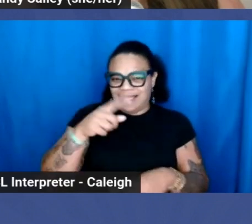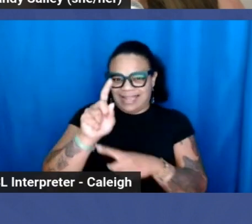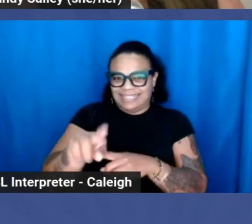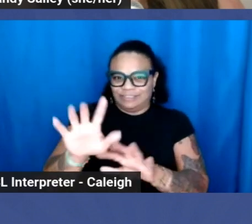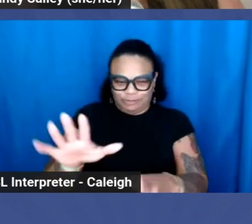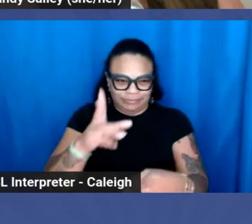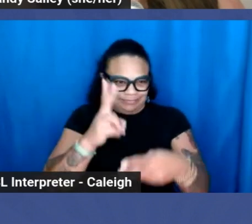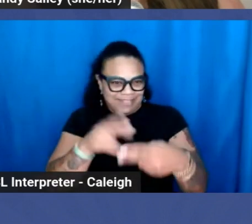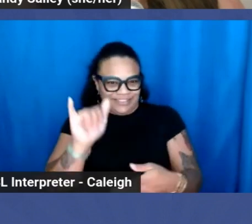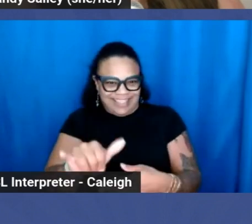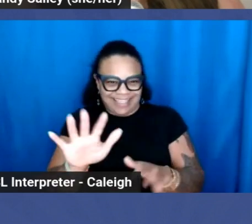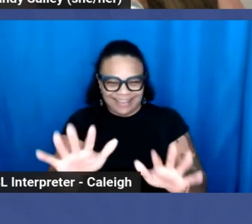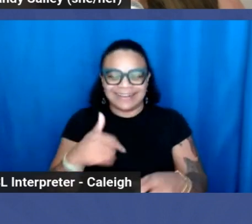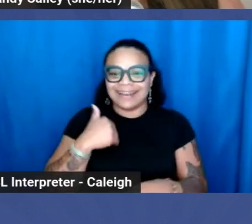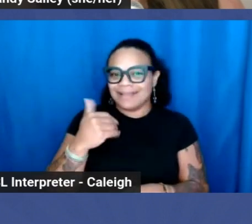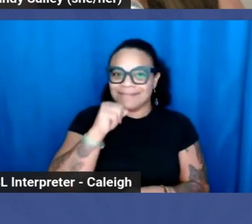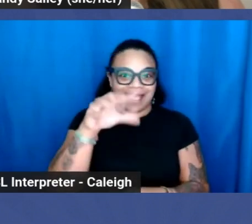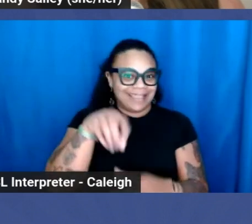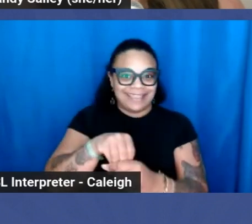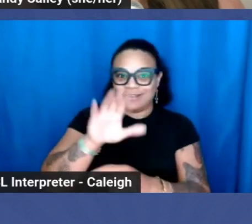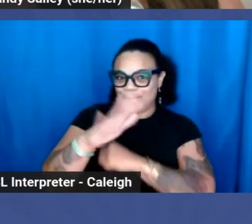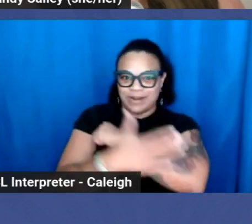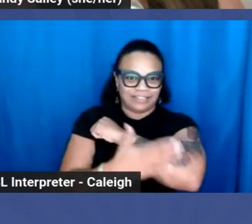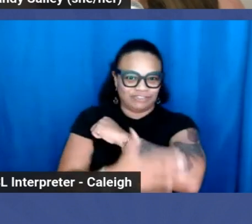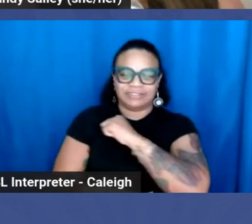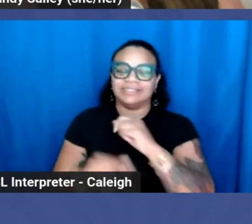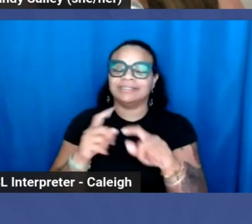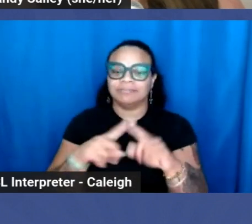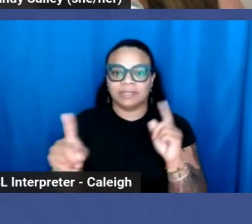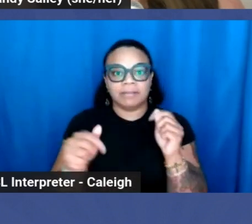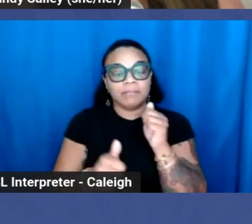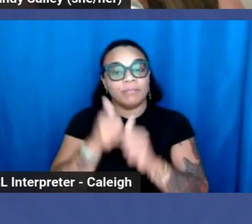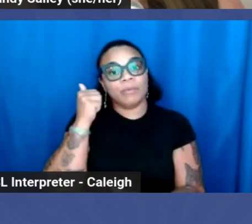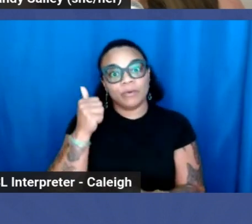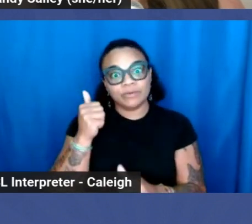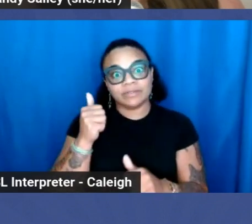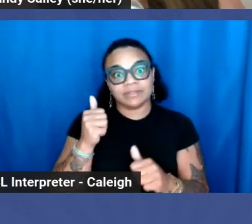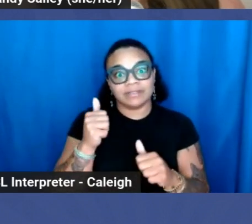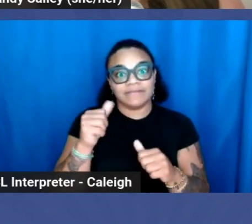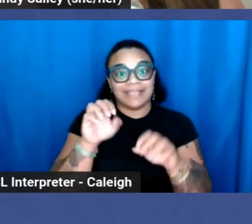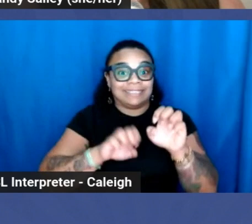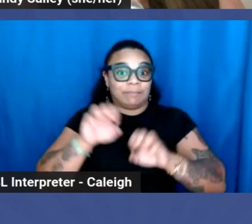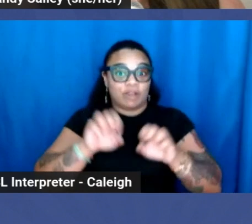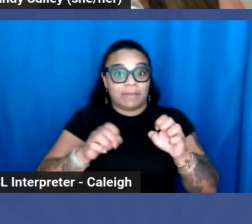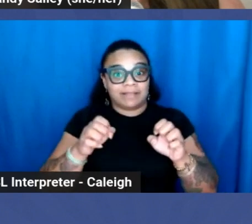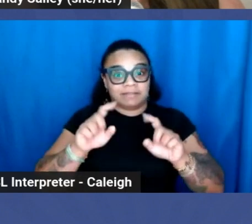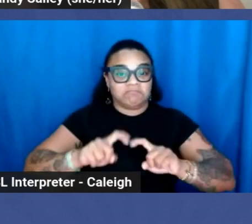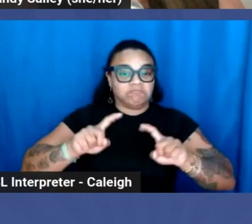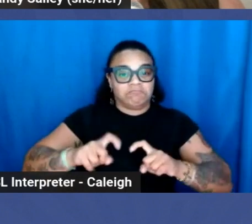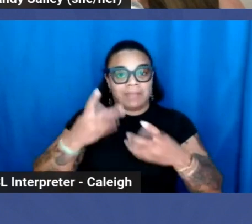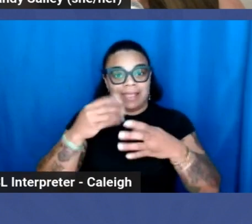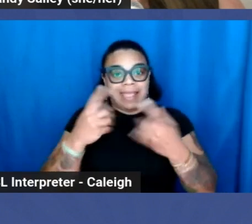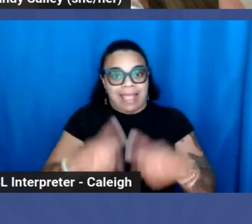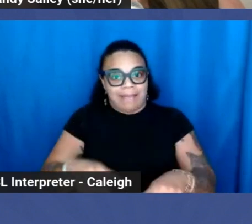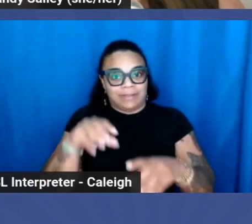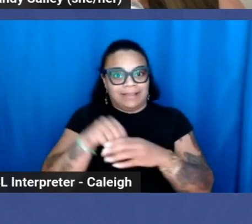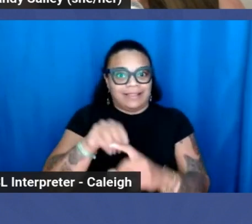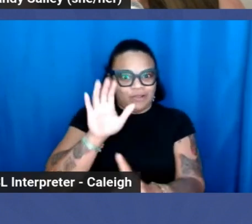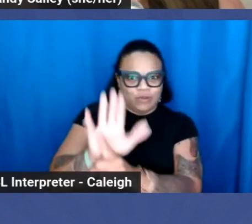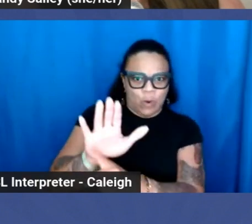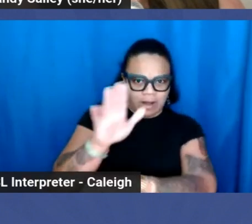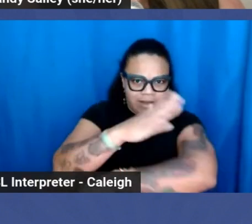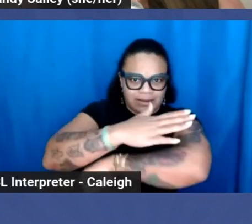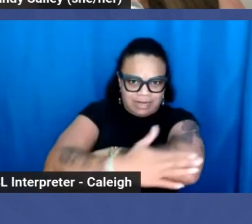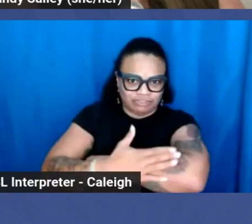that because I'm not in your country, but like most of the experiments are taking place in your country. So once